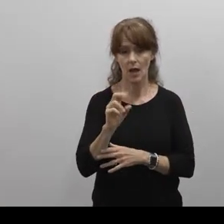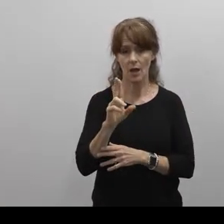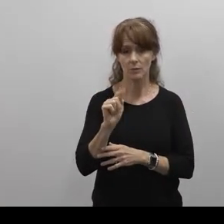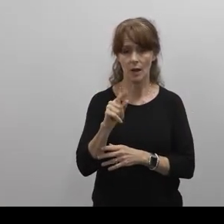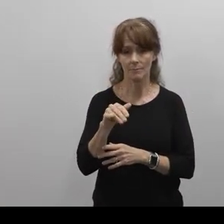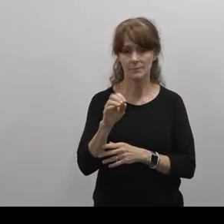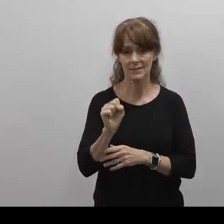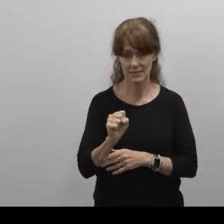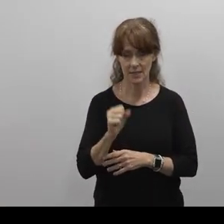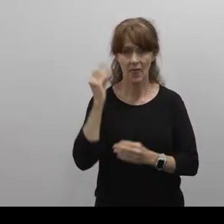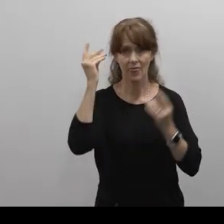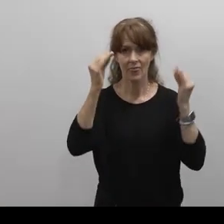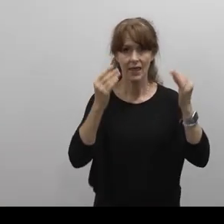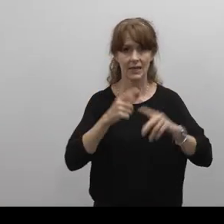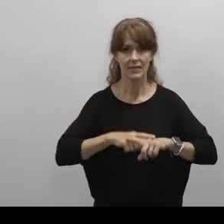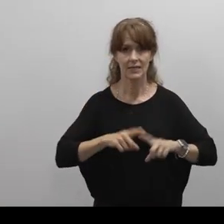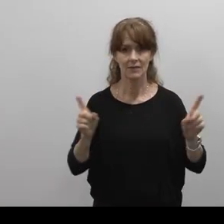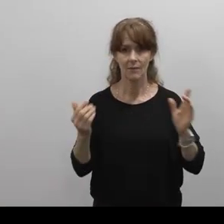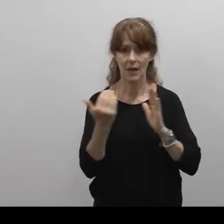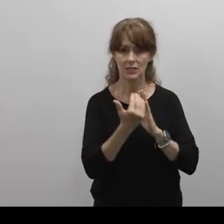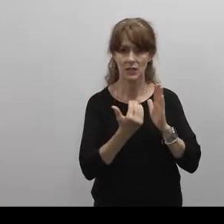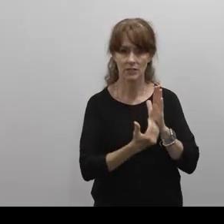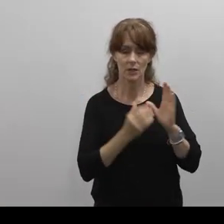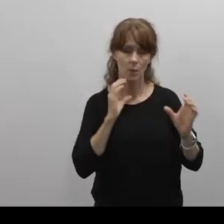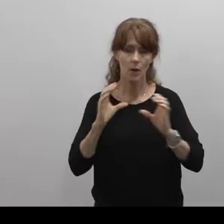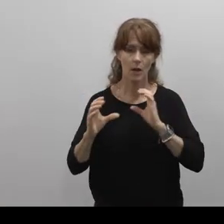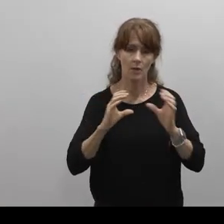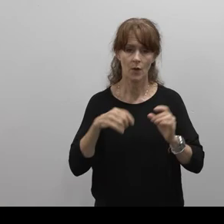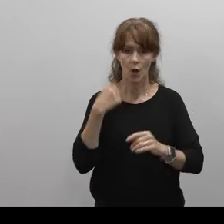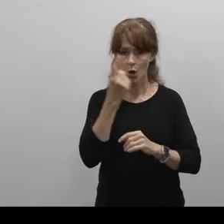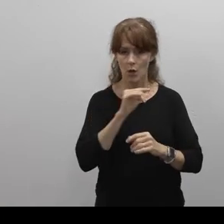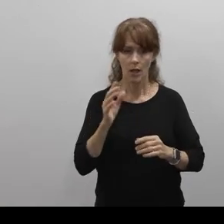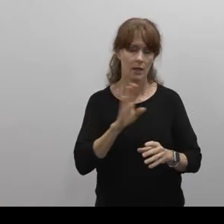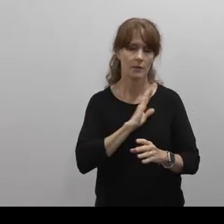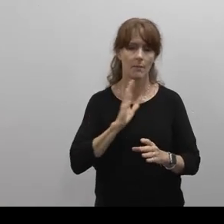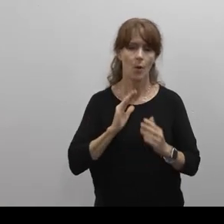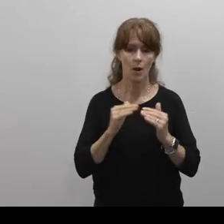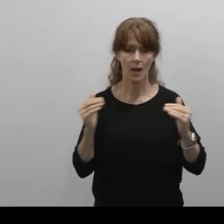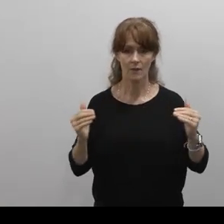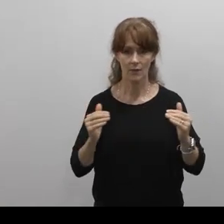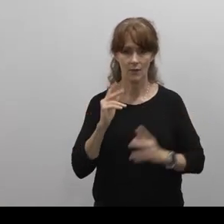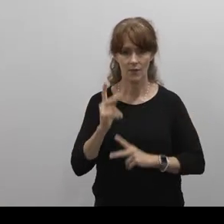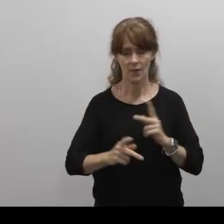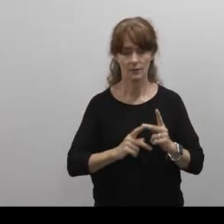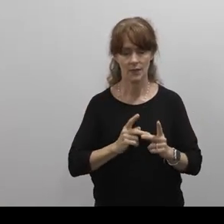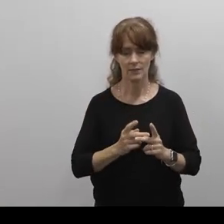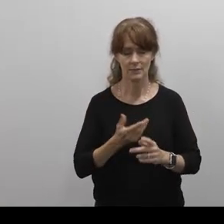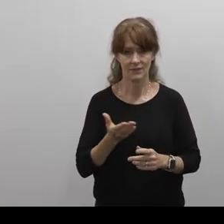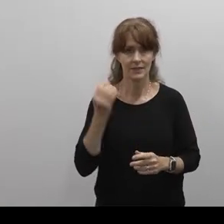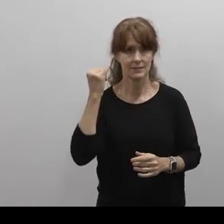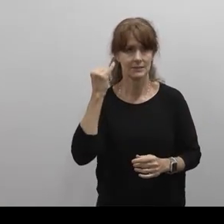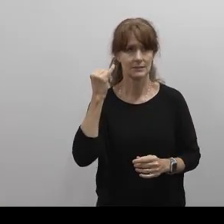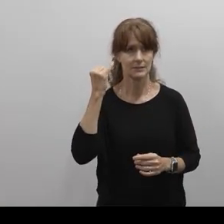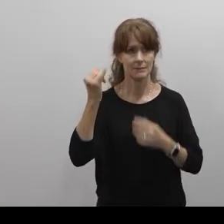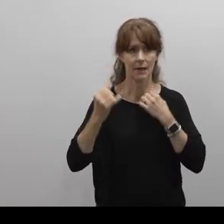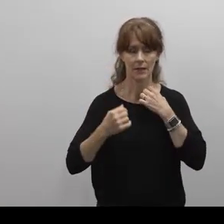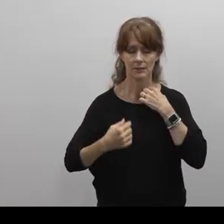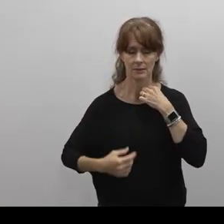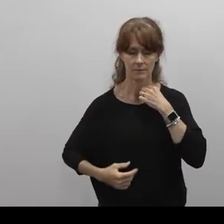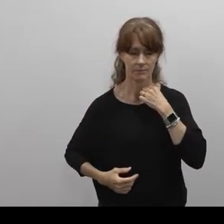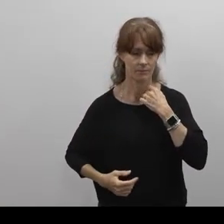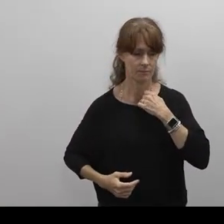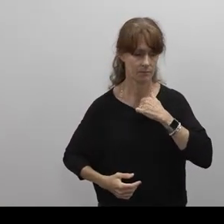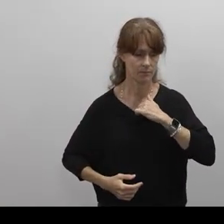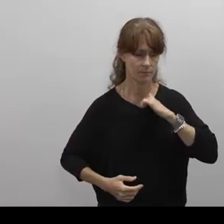think differently even about an agenda and what conversations would look like at the board level with those kinds of goals in mind. There